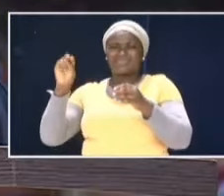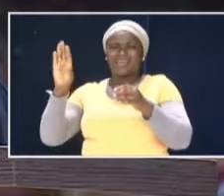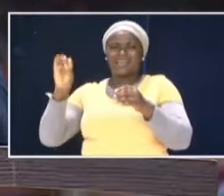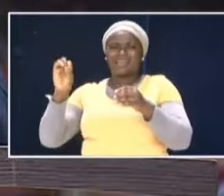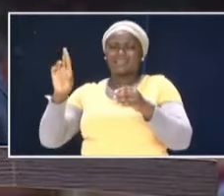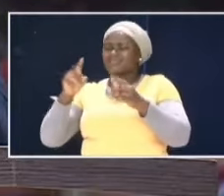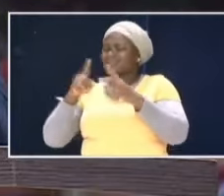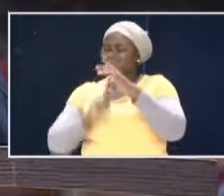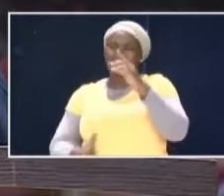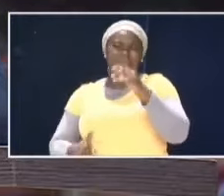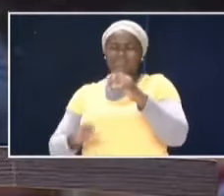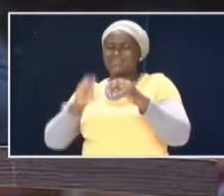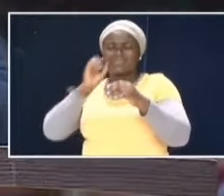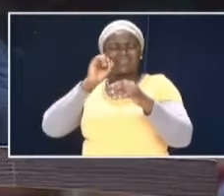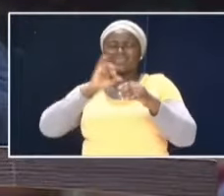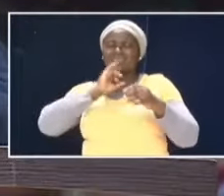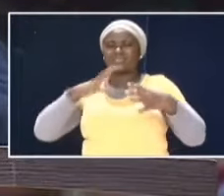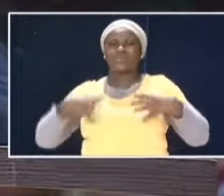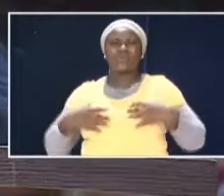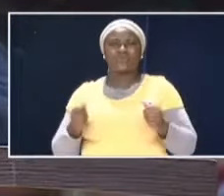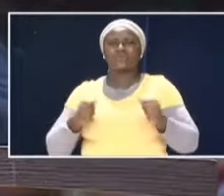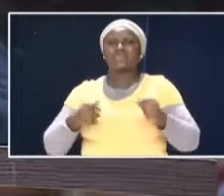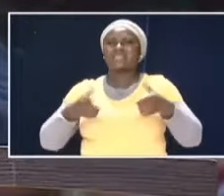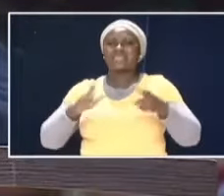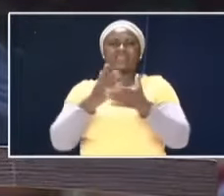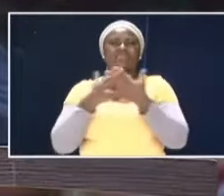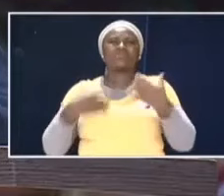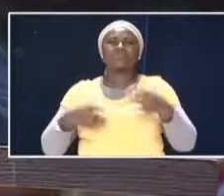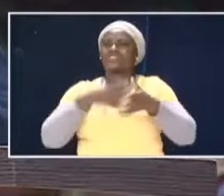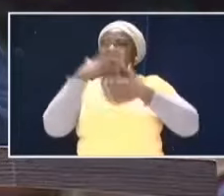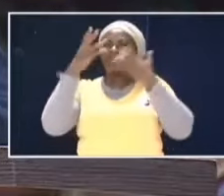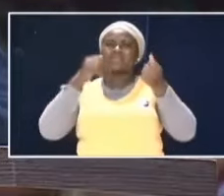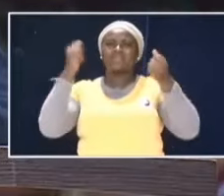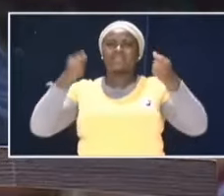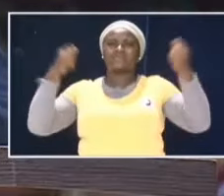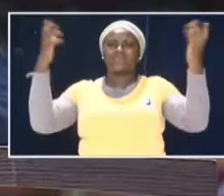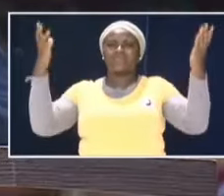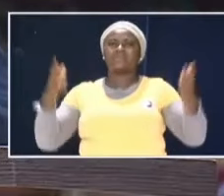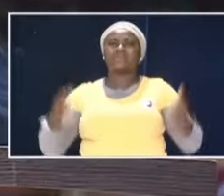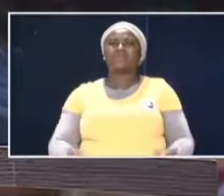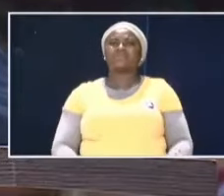whole. Let somebody shout hallelujah.